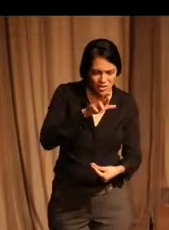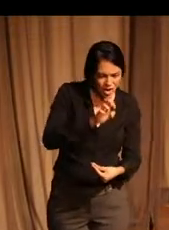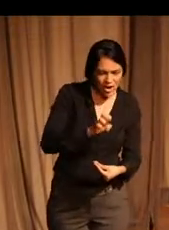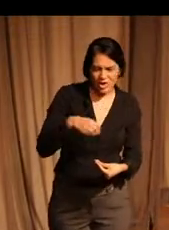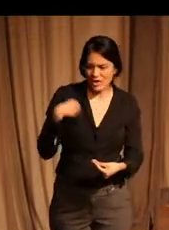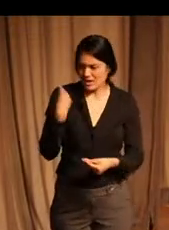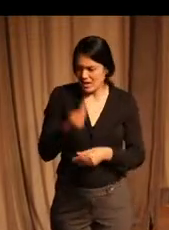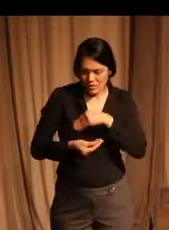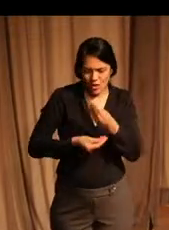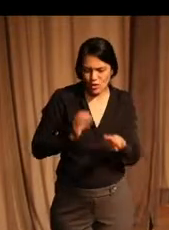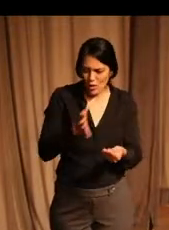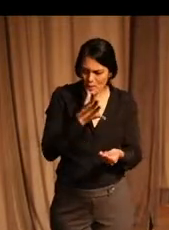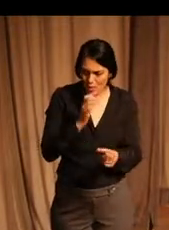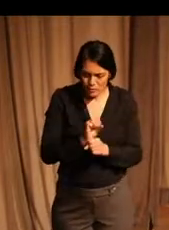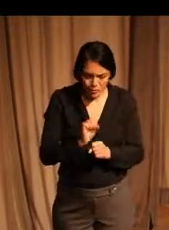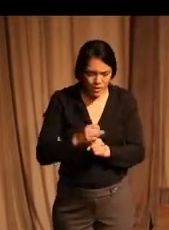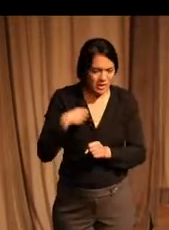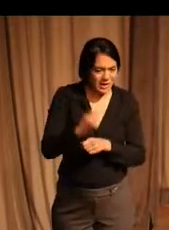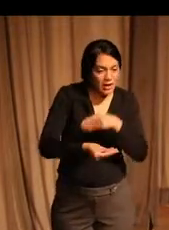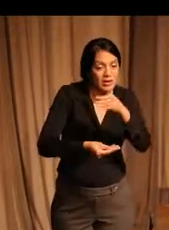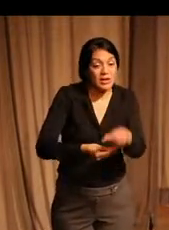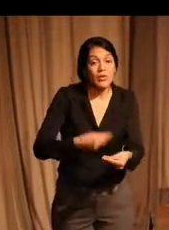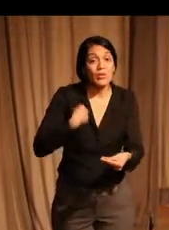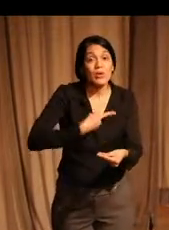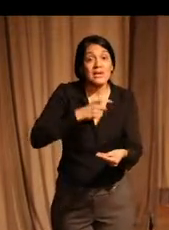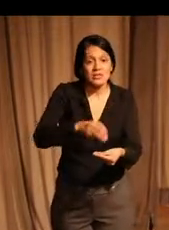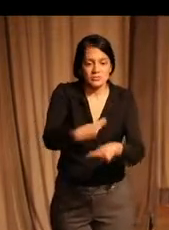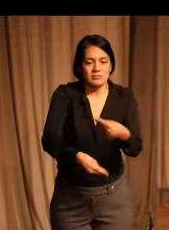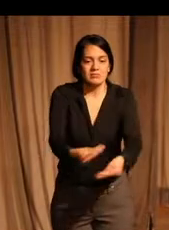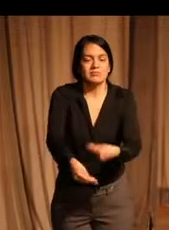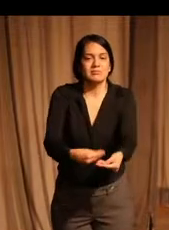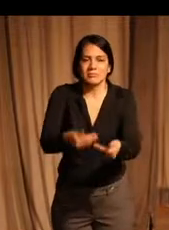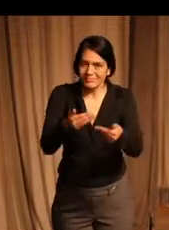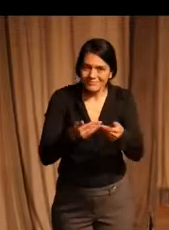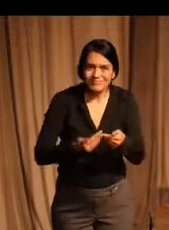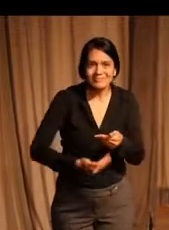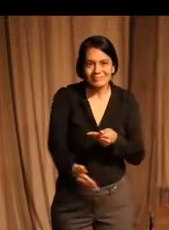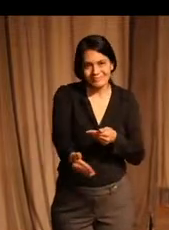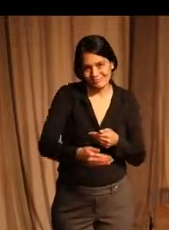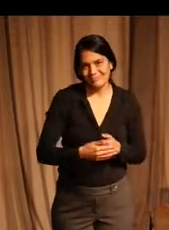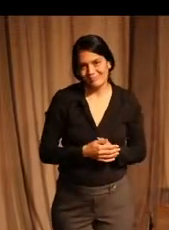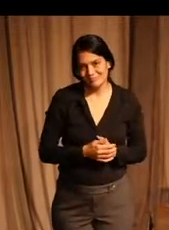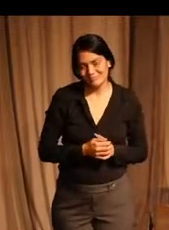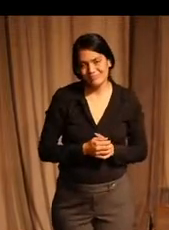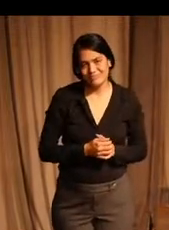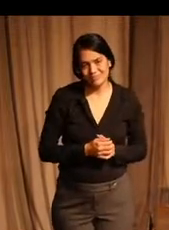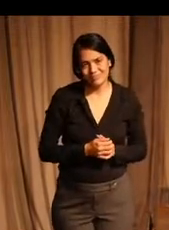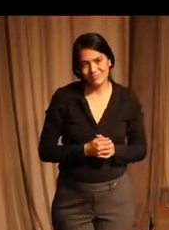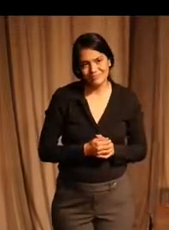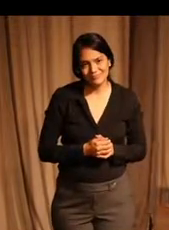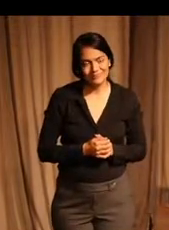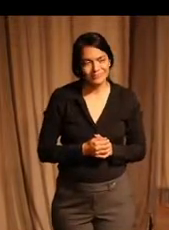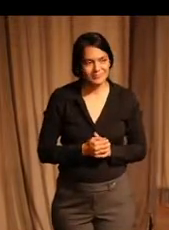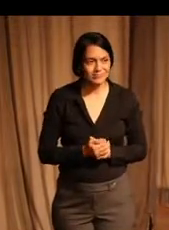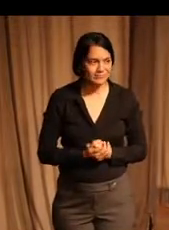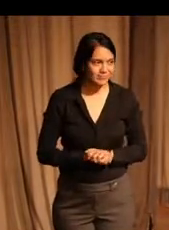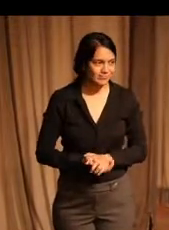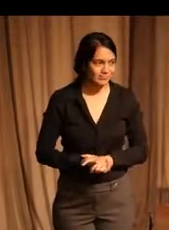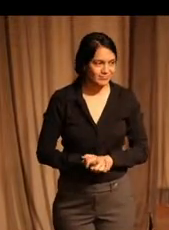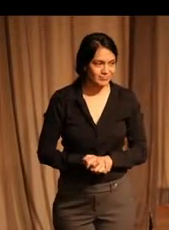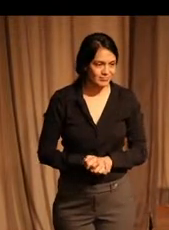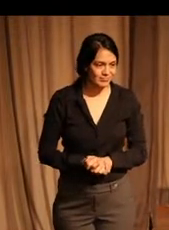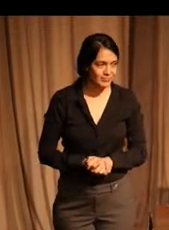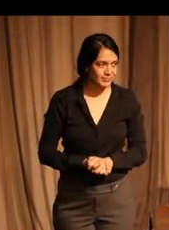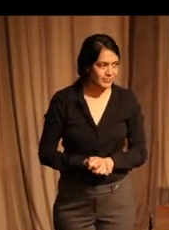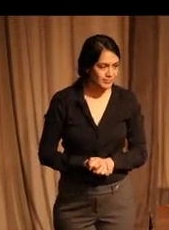Negritude, making sure that our voices are heard and we're the ones who are curating them, right?